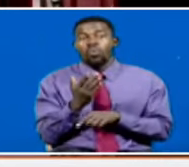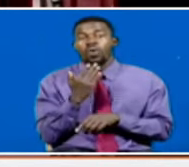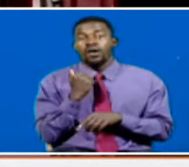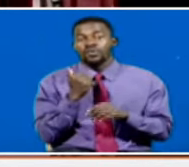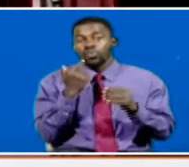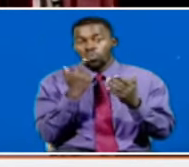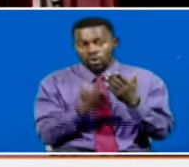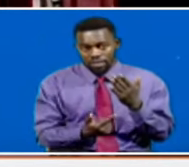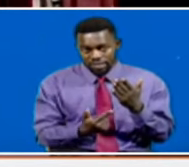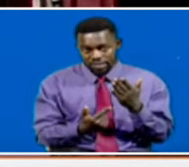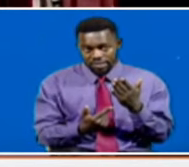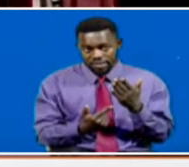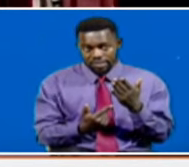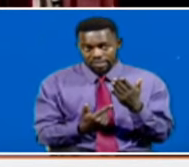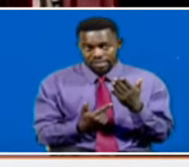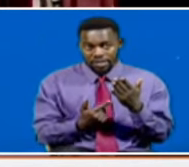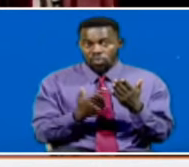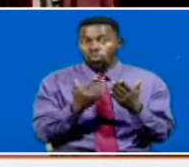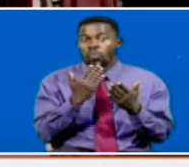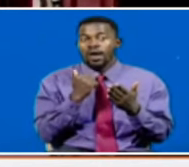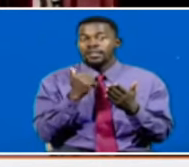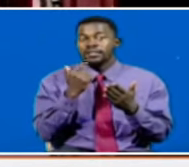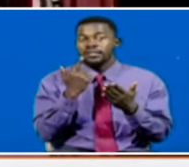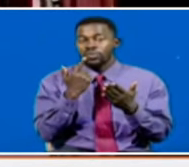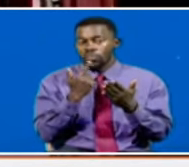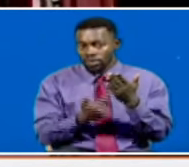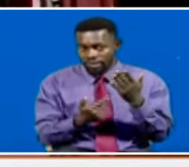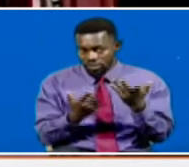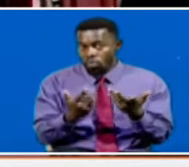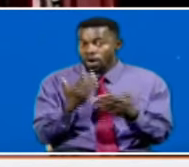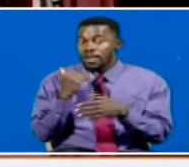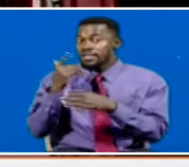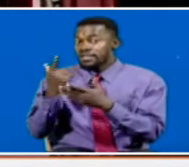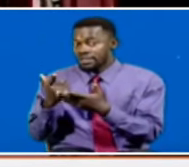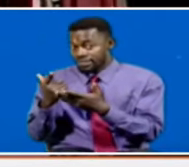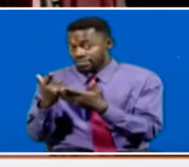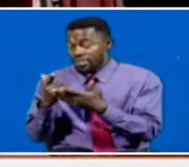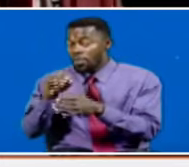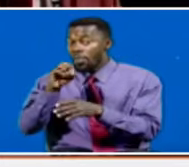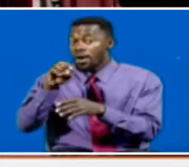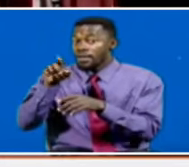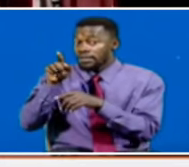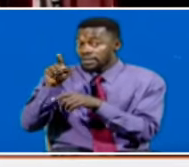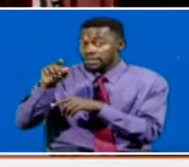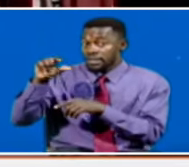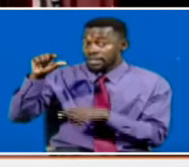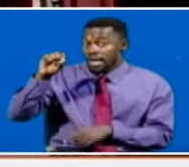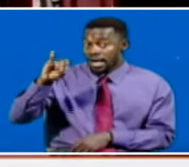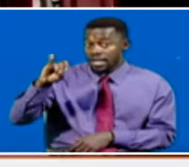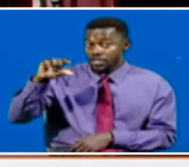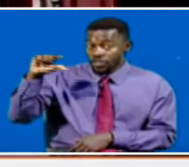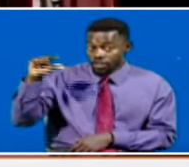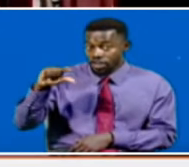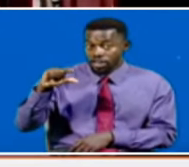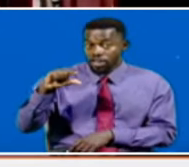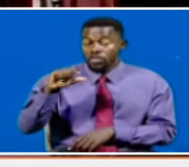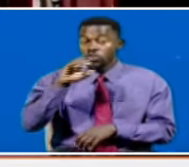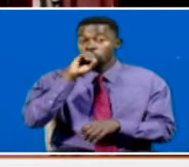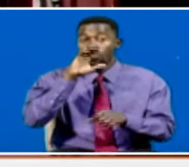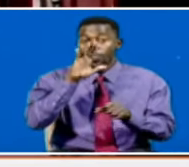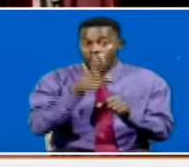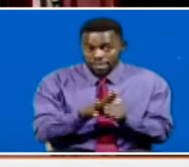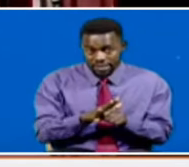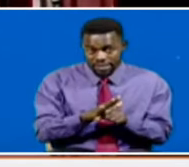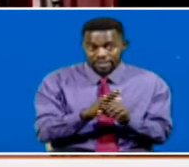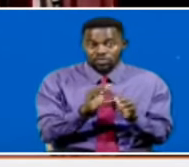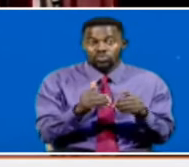an assurance from the Inspector General of the safety of Governor of Kisii